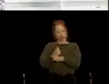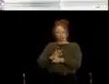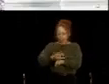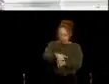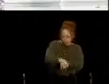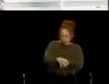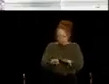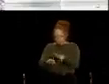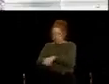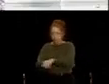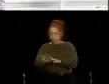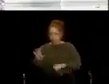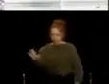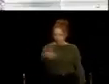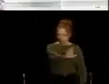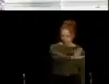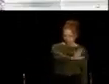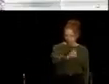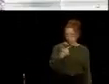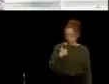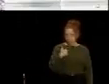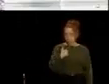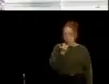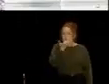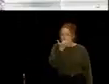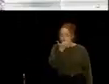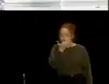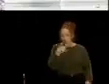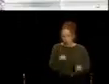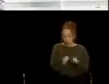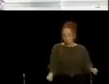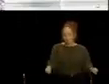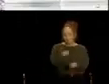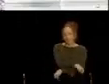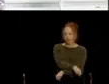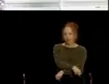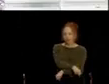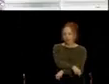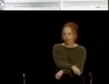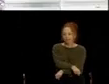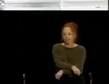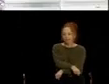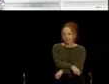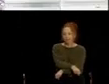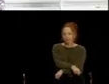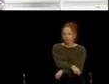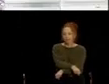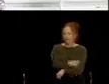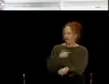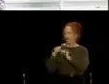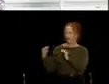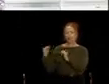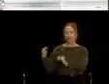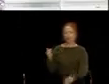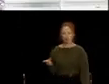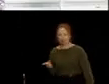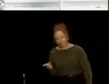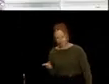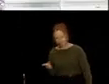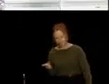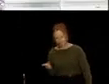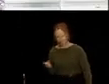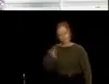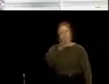not have my shoes on the right feet, but I knew where they should be. And then my mom points out that